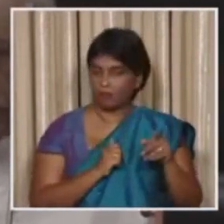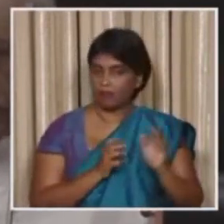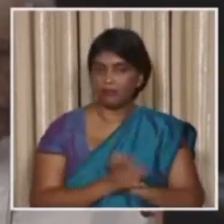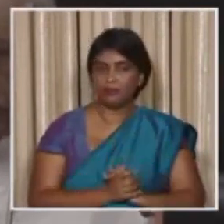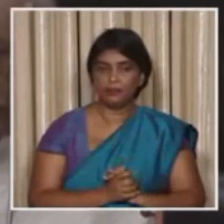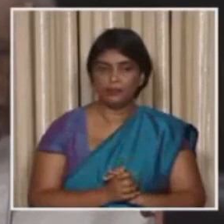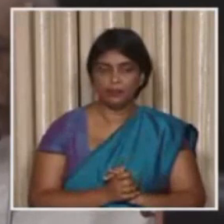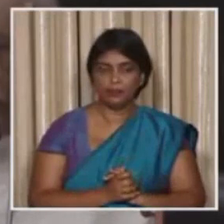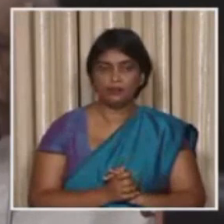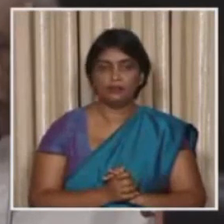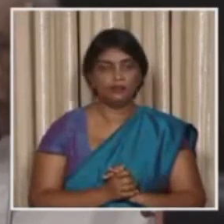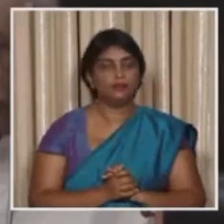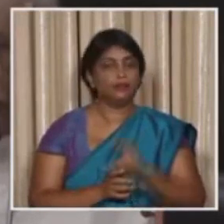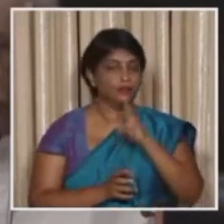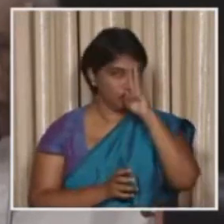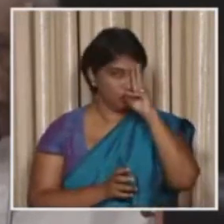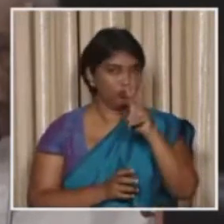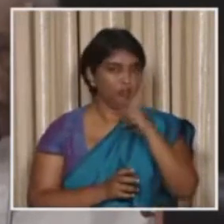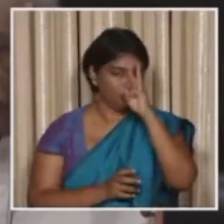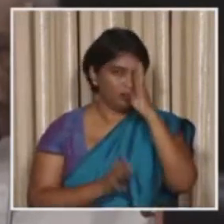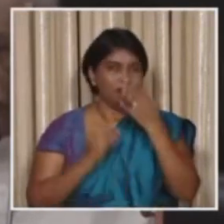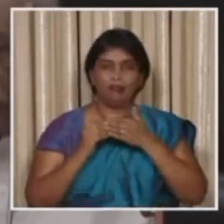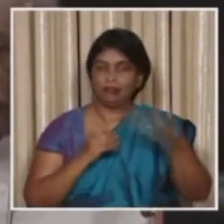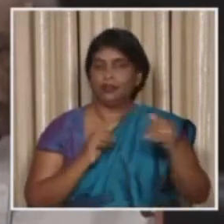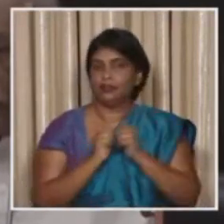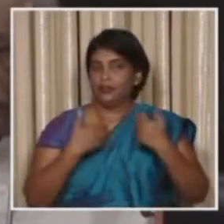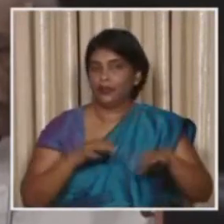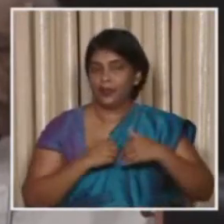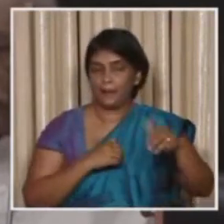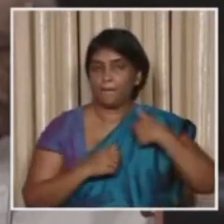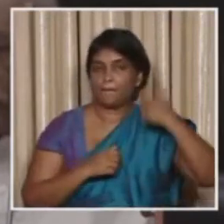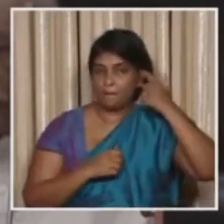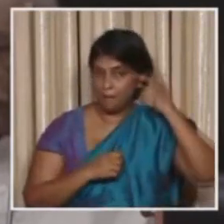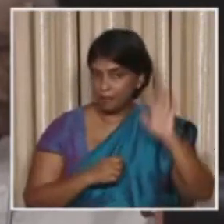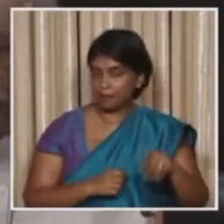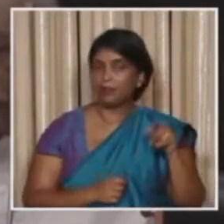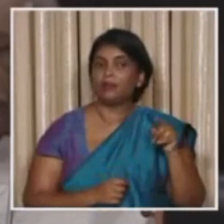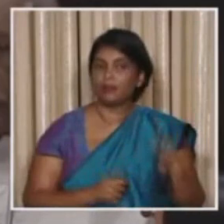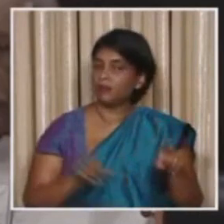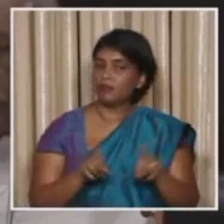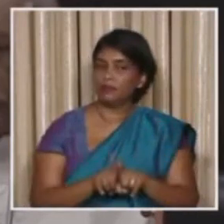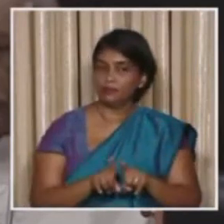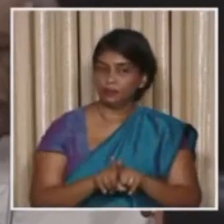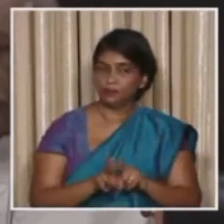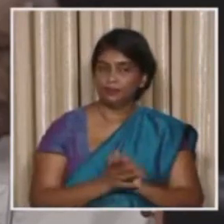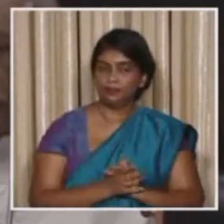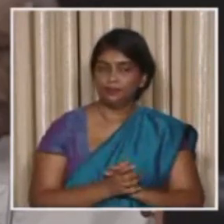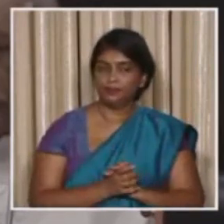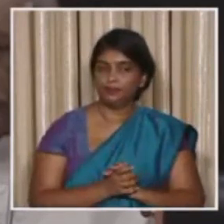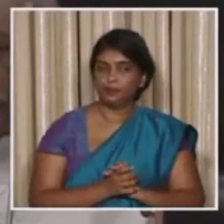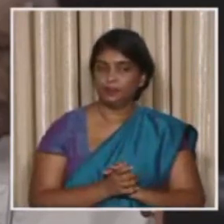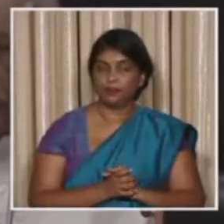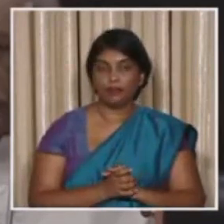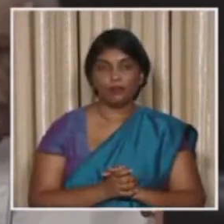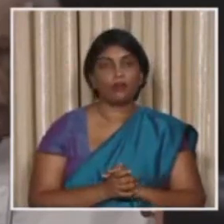is two to four weeks. A considered decision would be needed taken with regard to issuance of all country passports to those Sri Lankans living